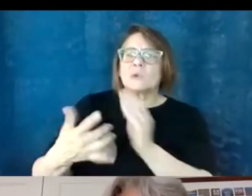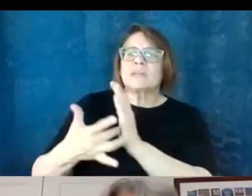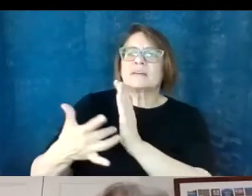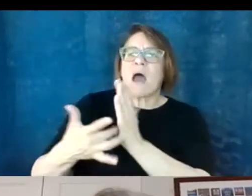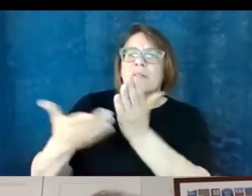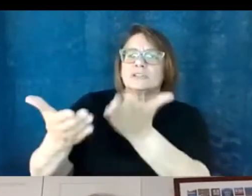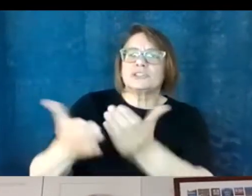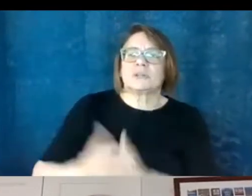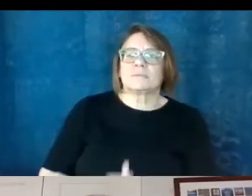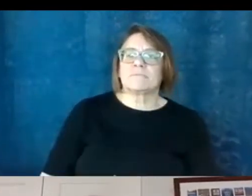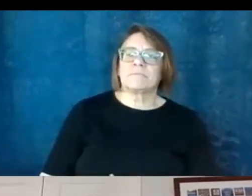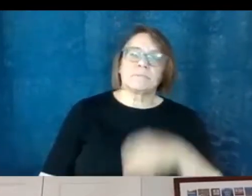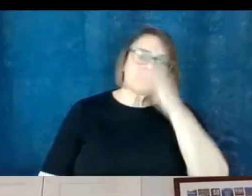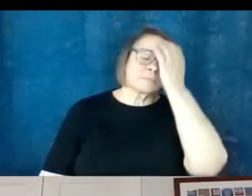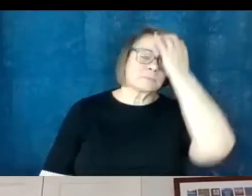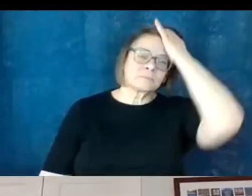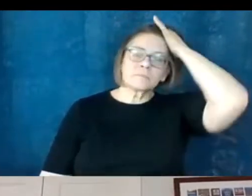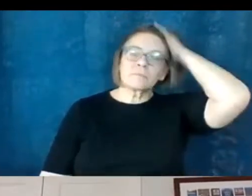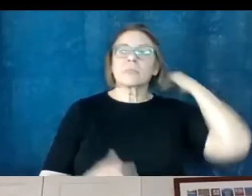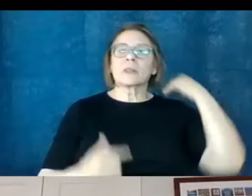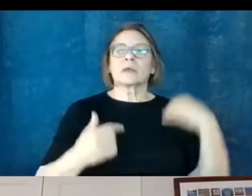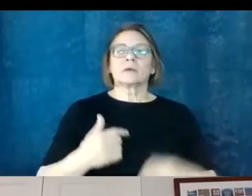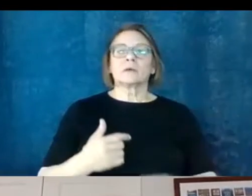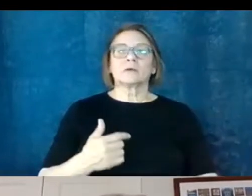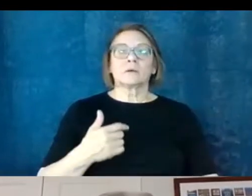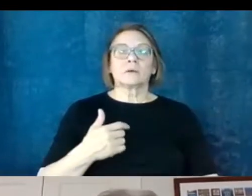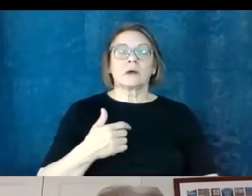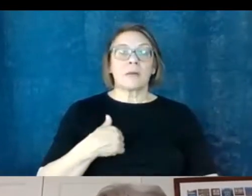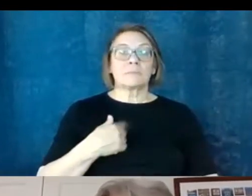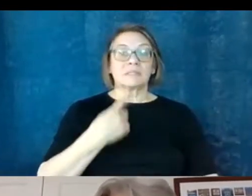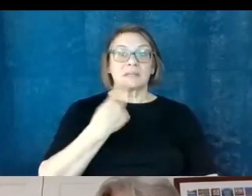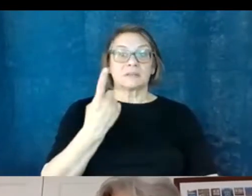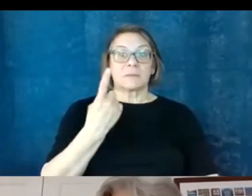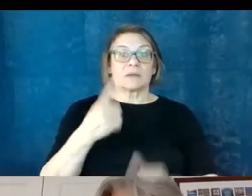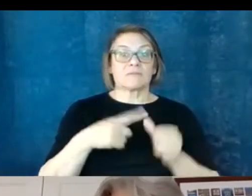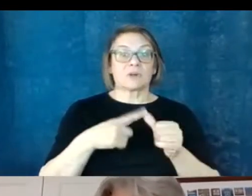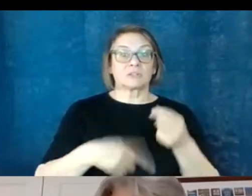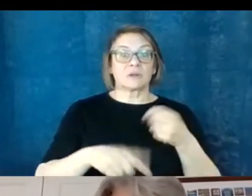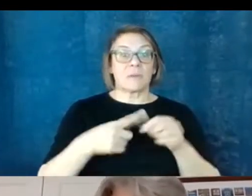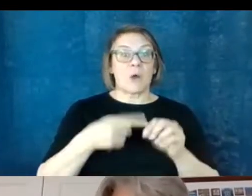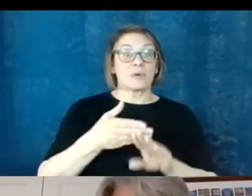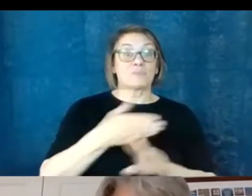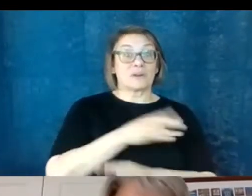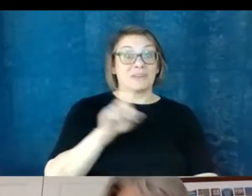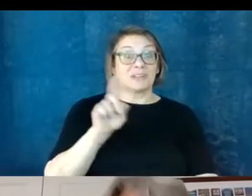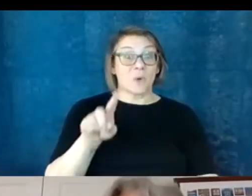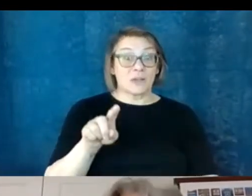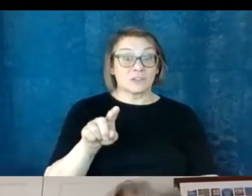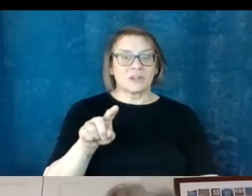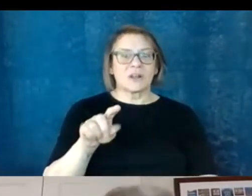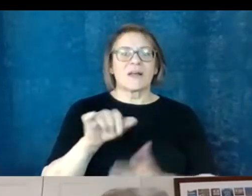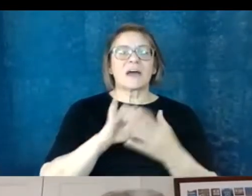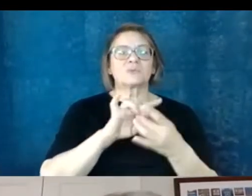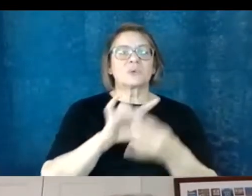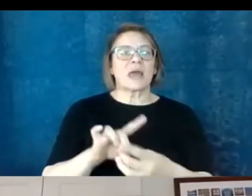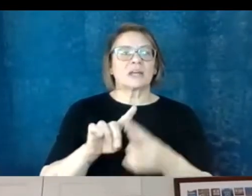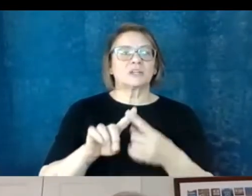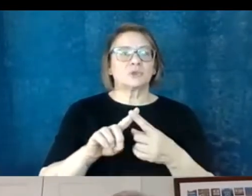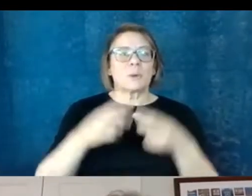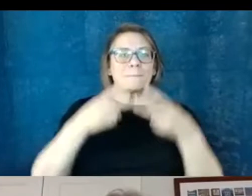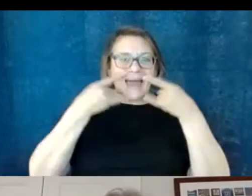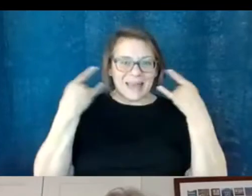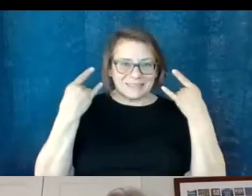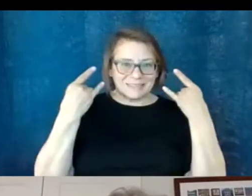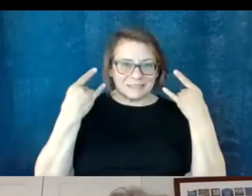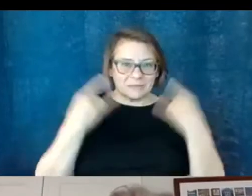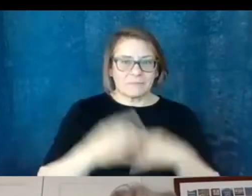here? So I'm gonna say something first about the previous question, and that has to do with masks.